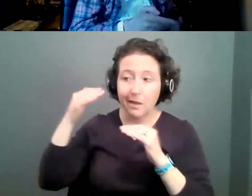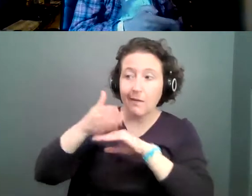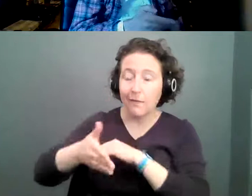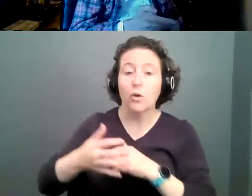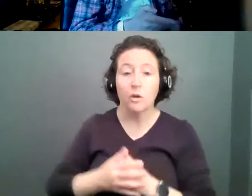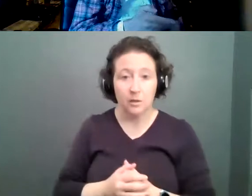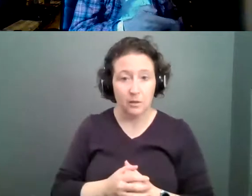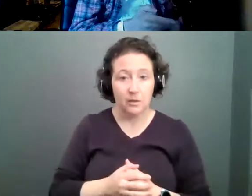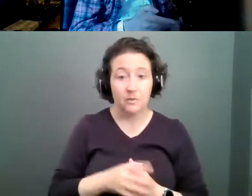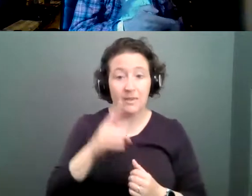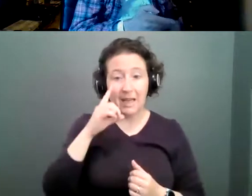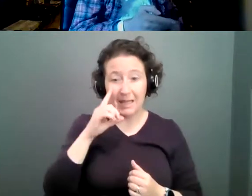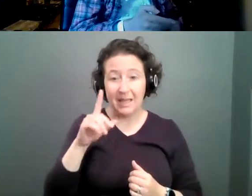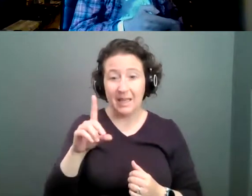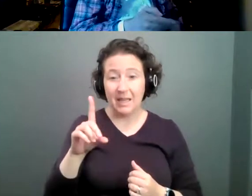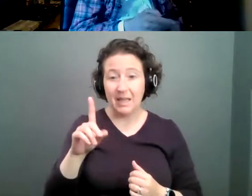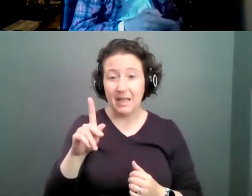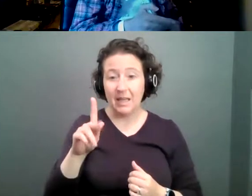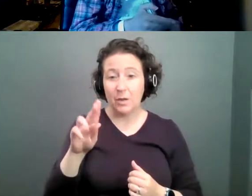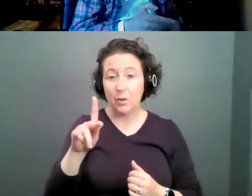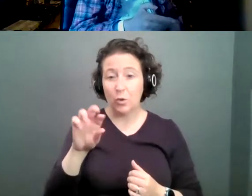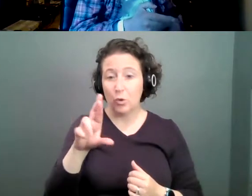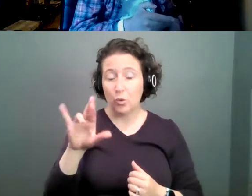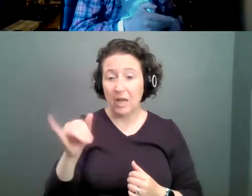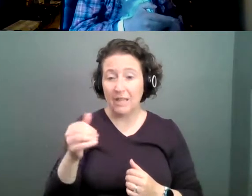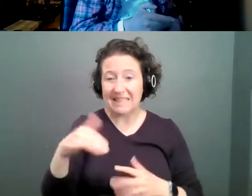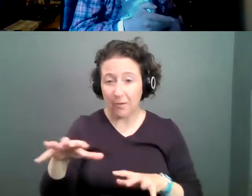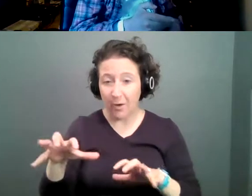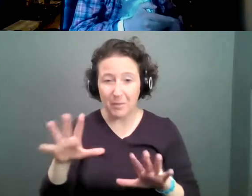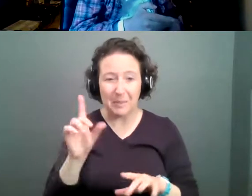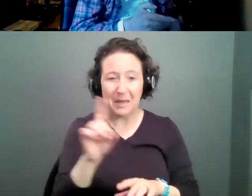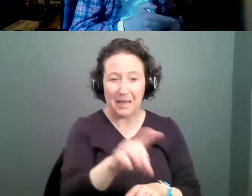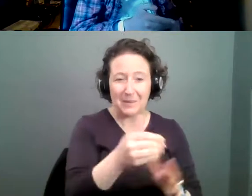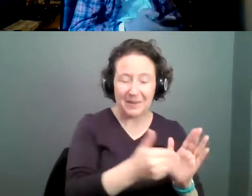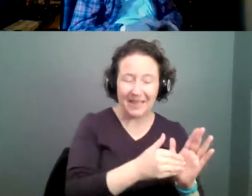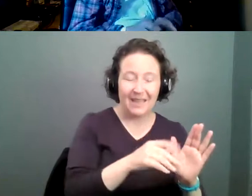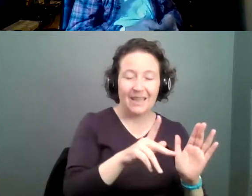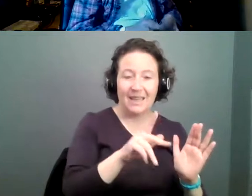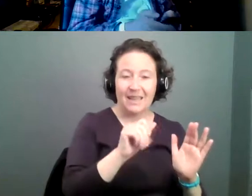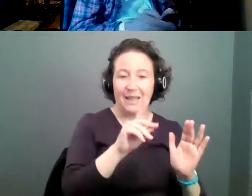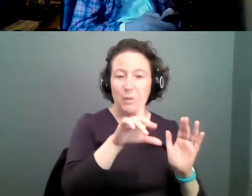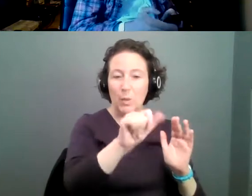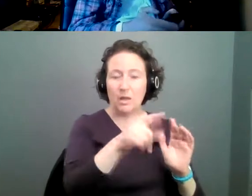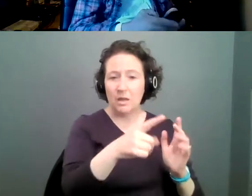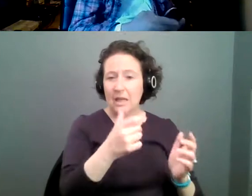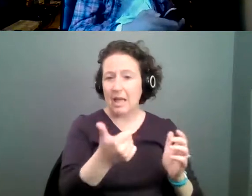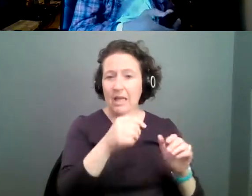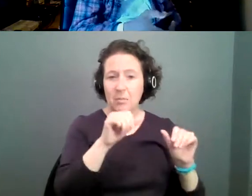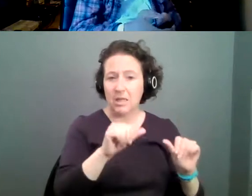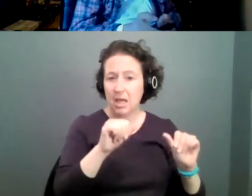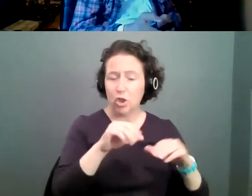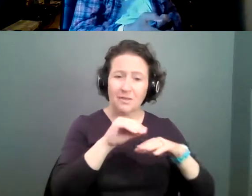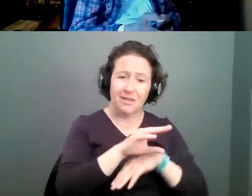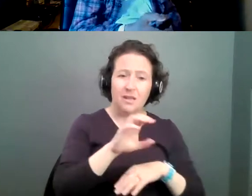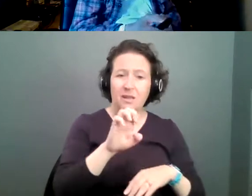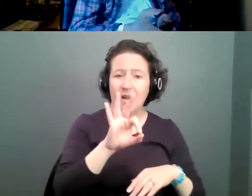And I think we might have Dr. Kukreja still frozen, so I might go to you for another question here. Thank you. Are there any potential side effects that parents